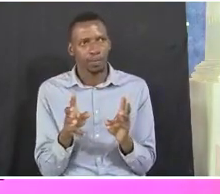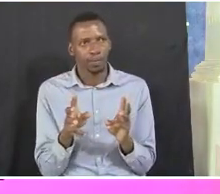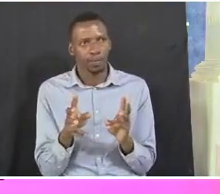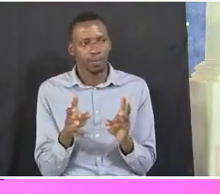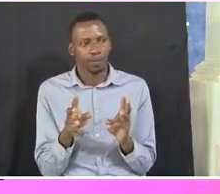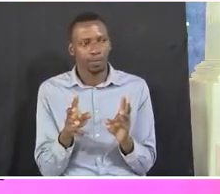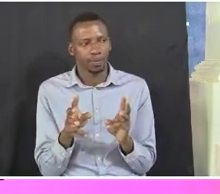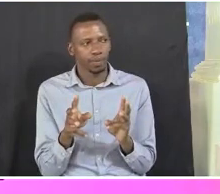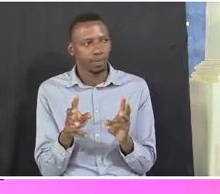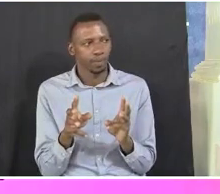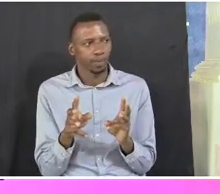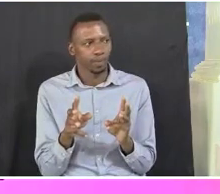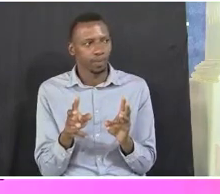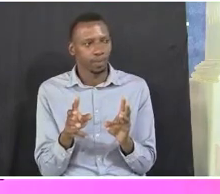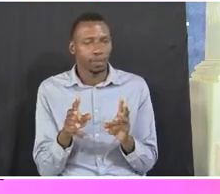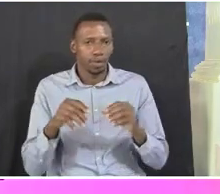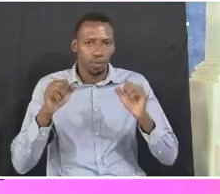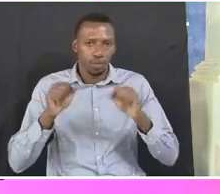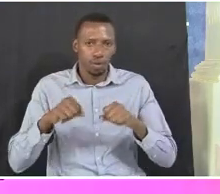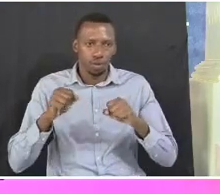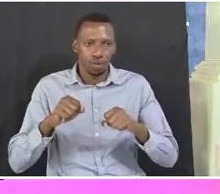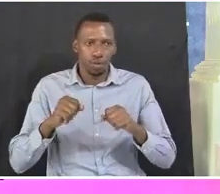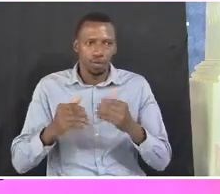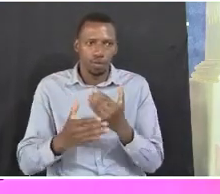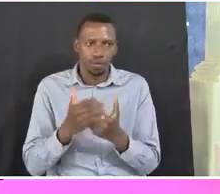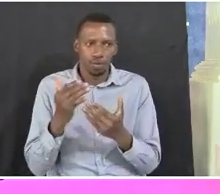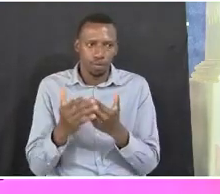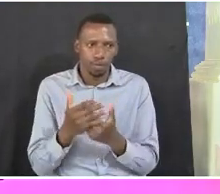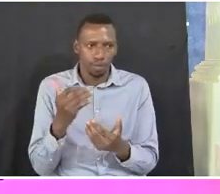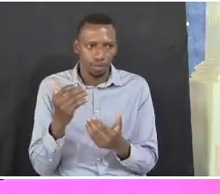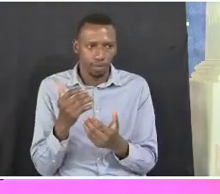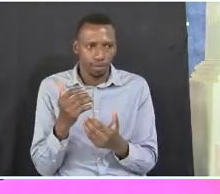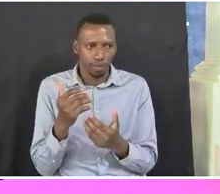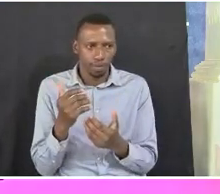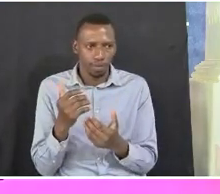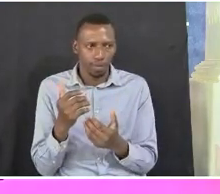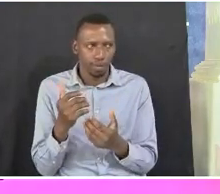is it going to be possible to preserve